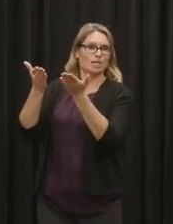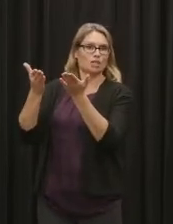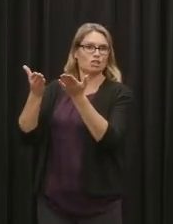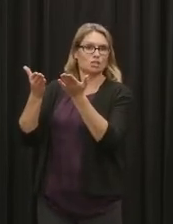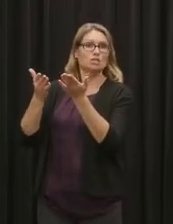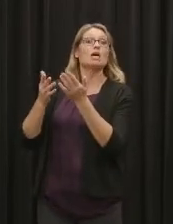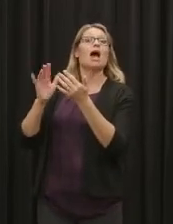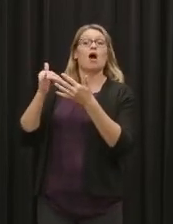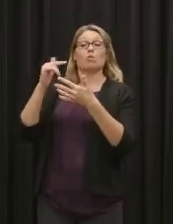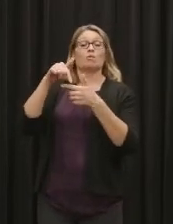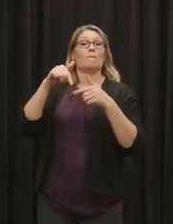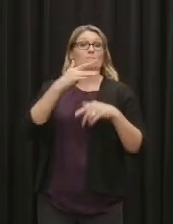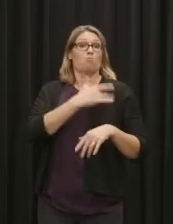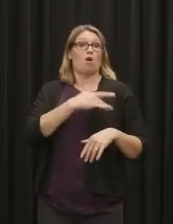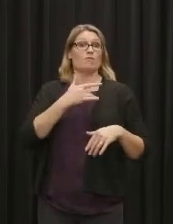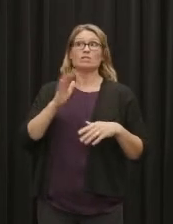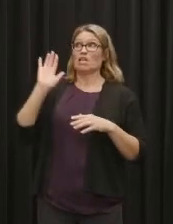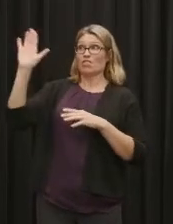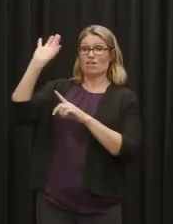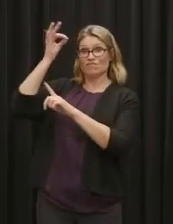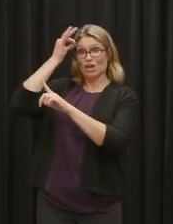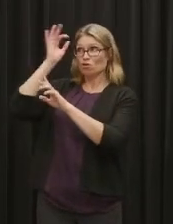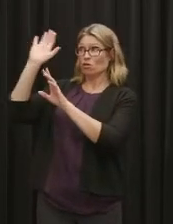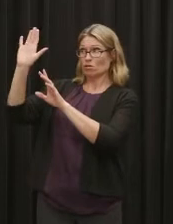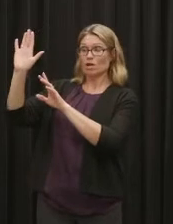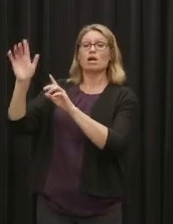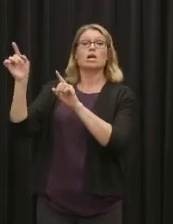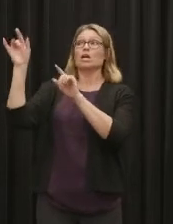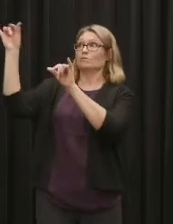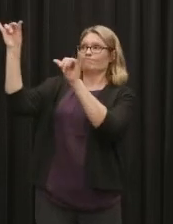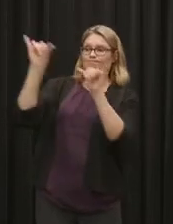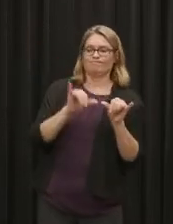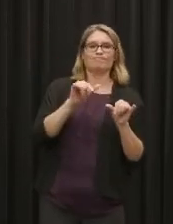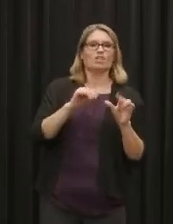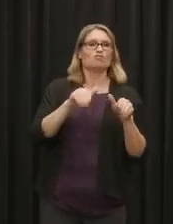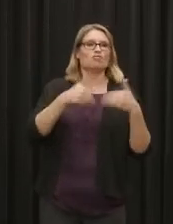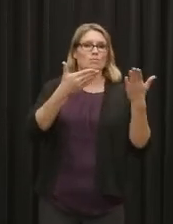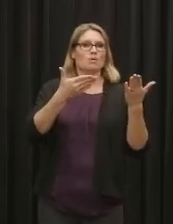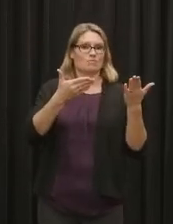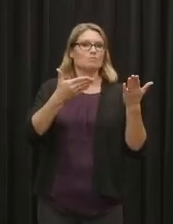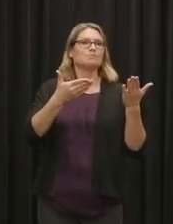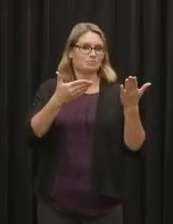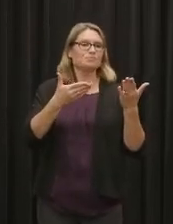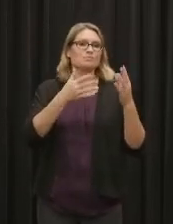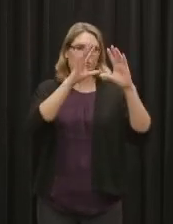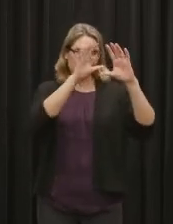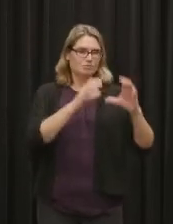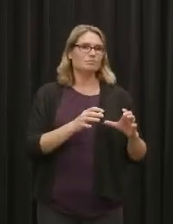terms of the prioritization here in the province, again, very similar to the recommendations from NACI.